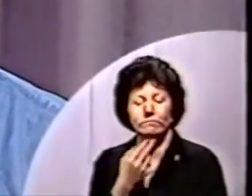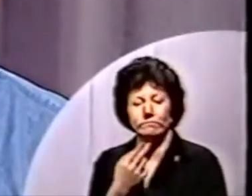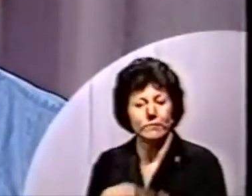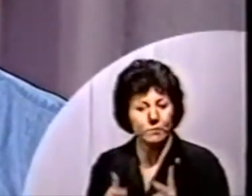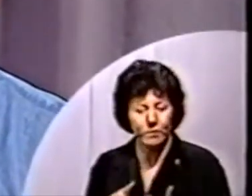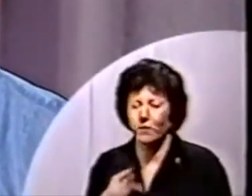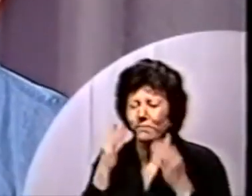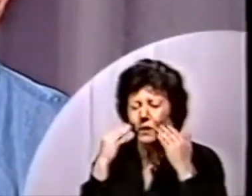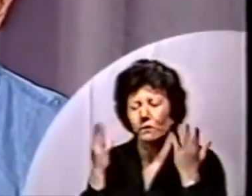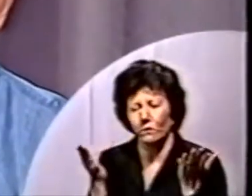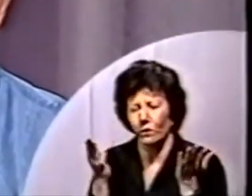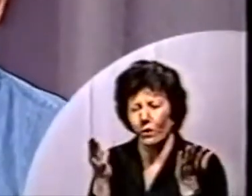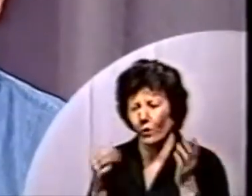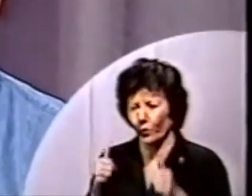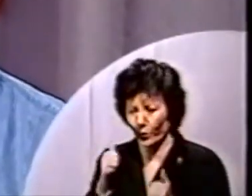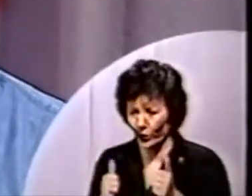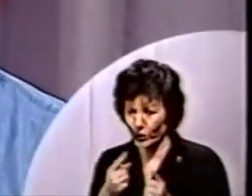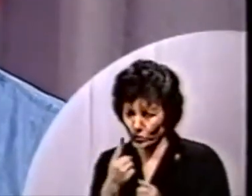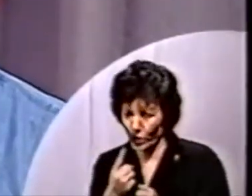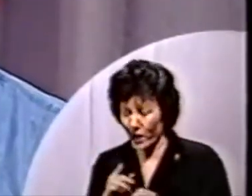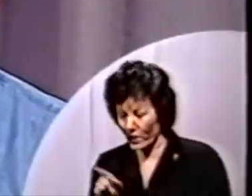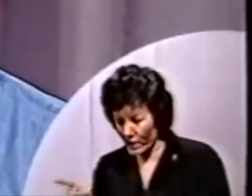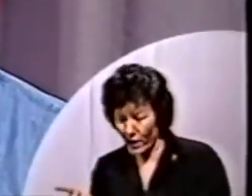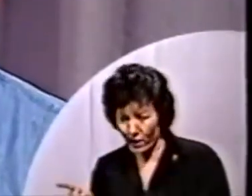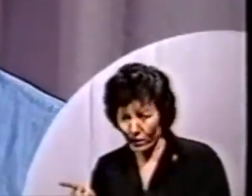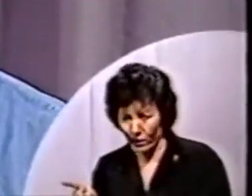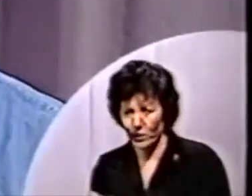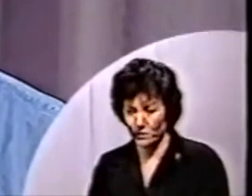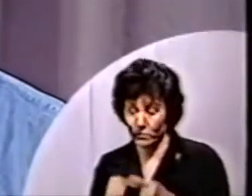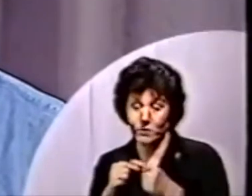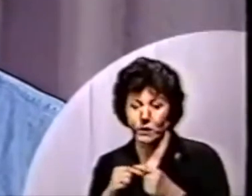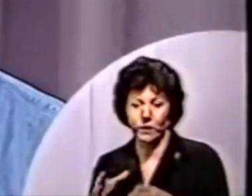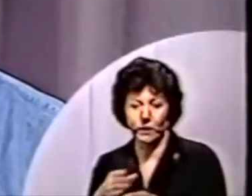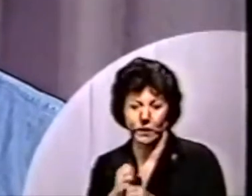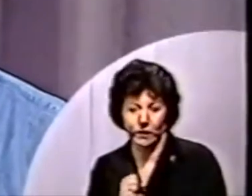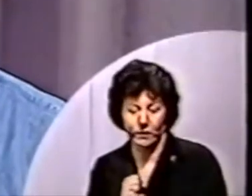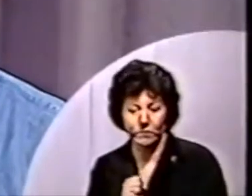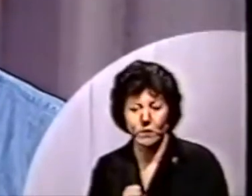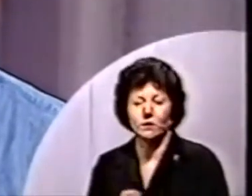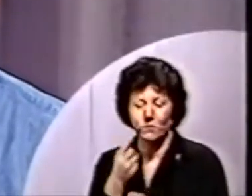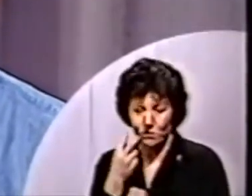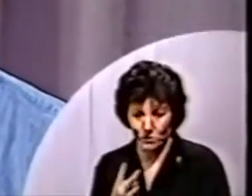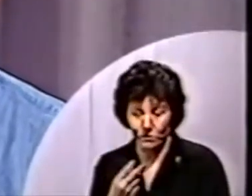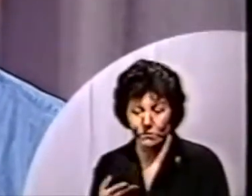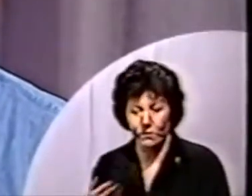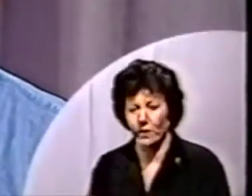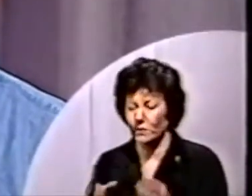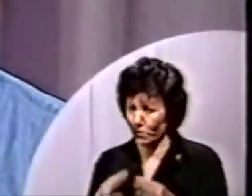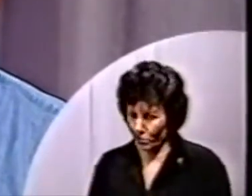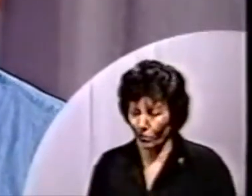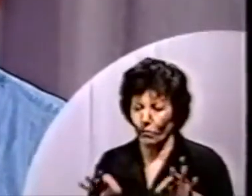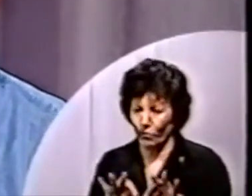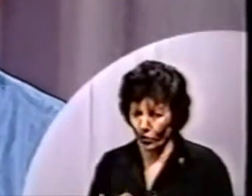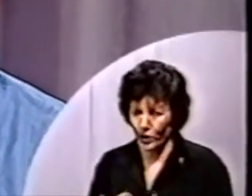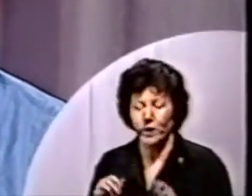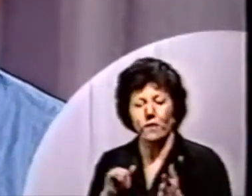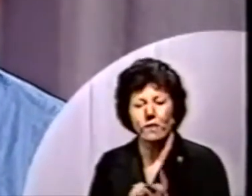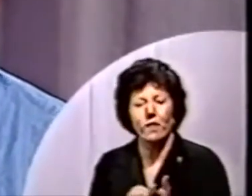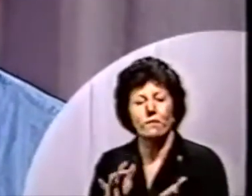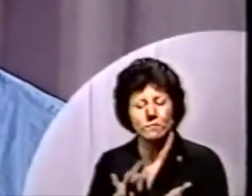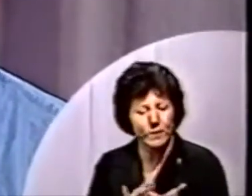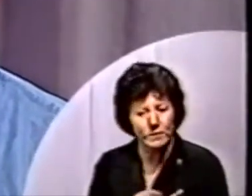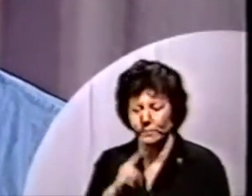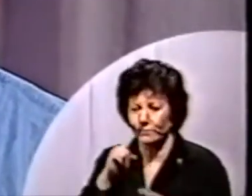vaccine. And so there are a few things that the community needs to be aware of. One that's very important is that the vaccine